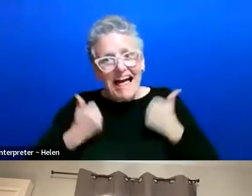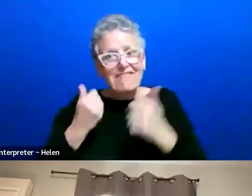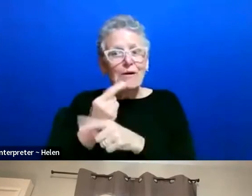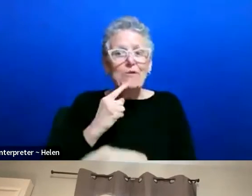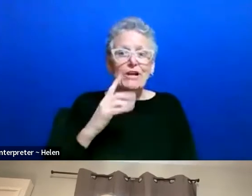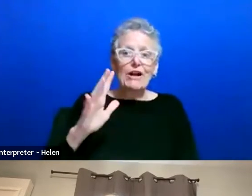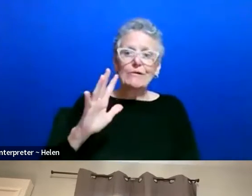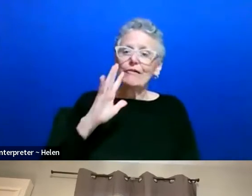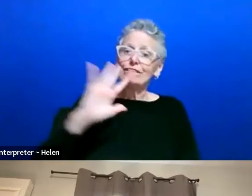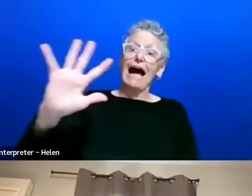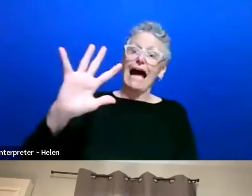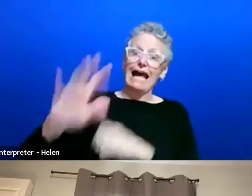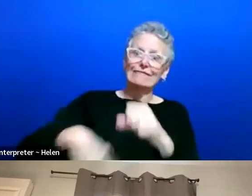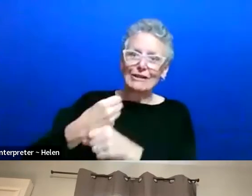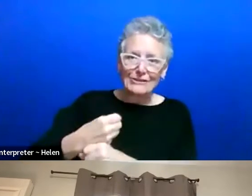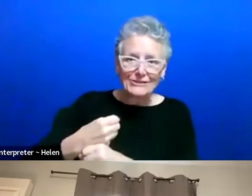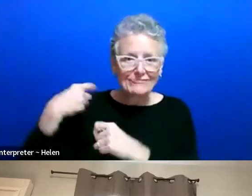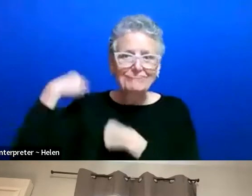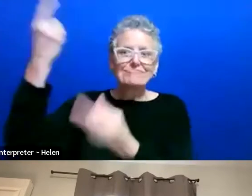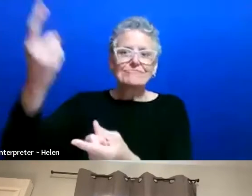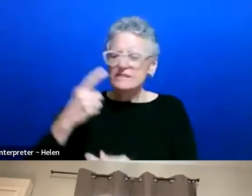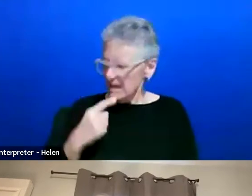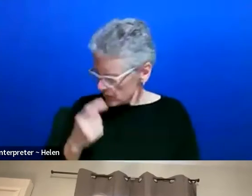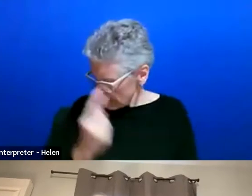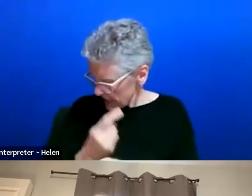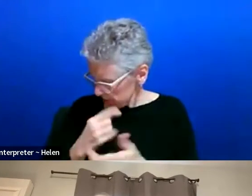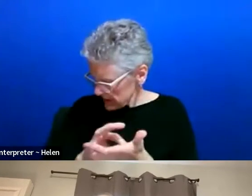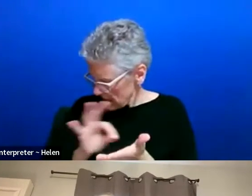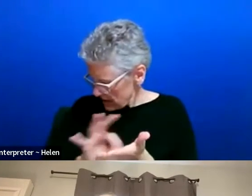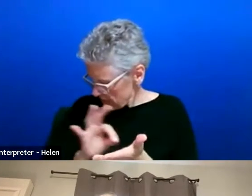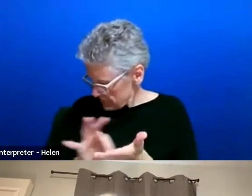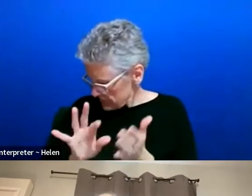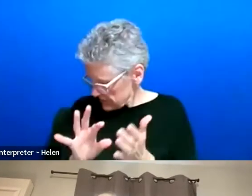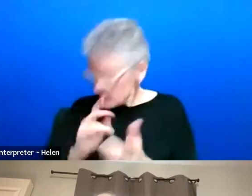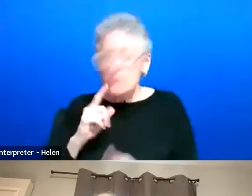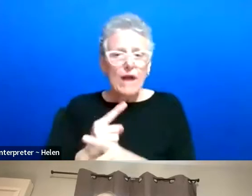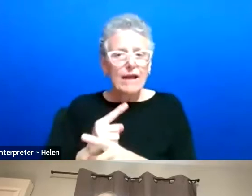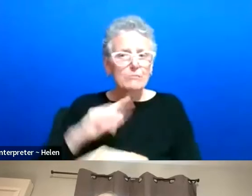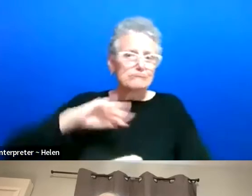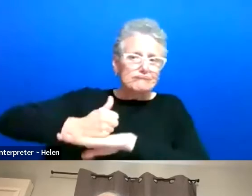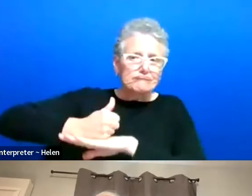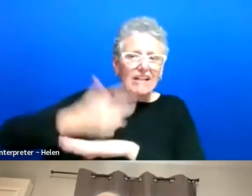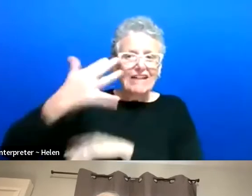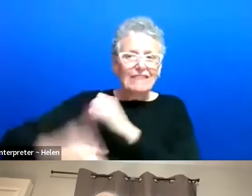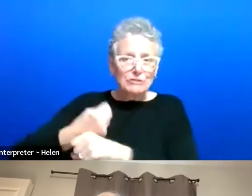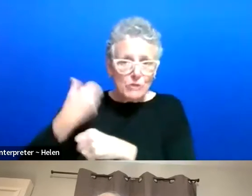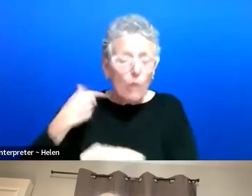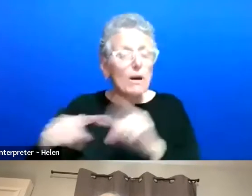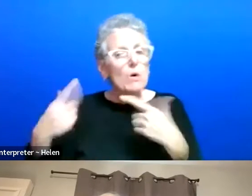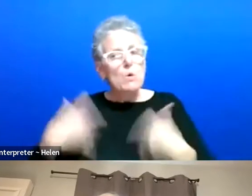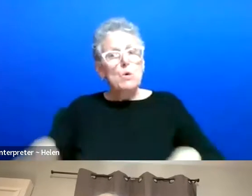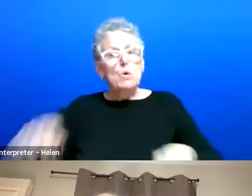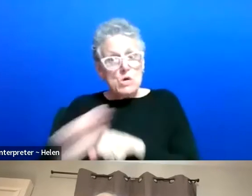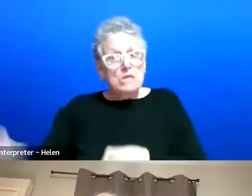years old, and is that right? Yeah, 6 years old. But it's a lot of work,